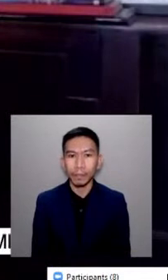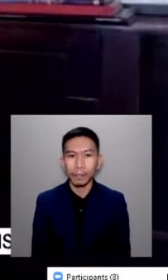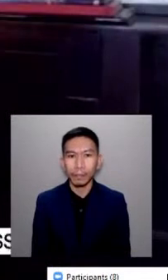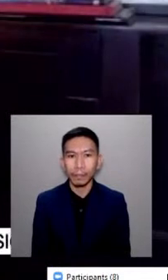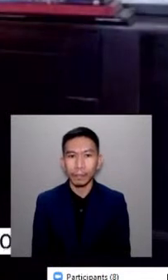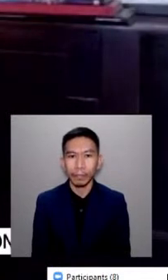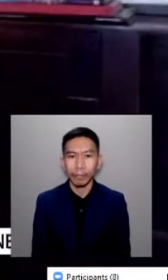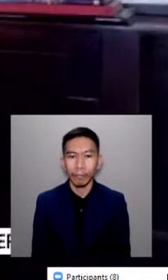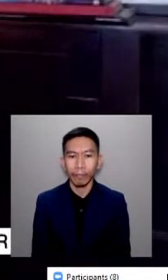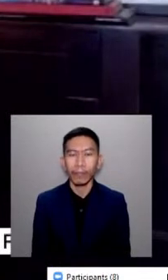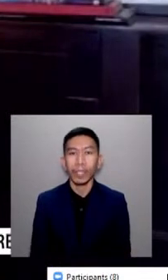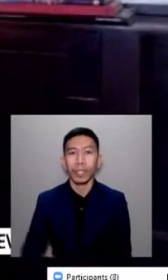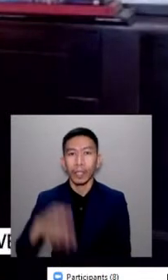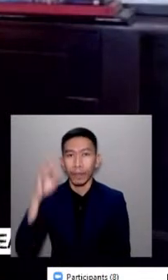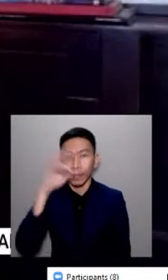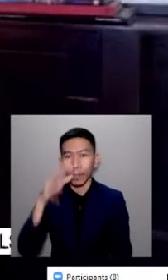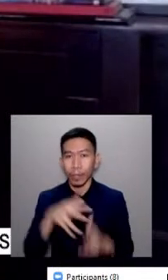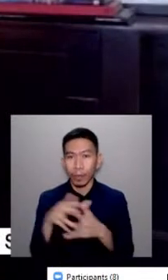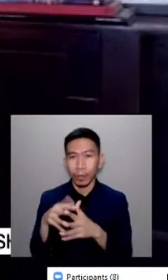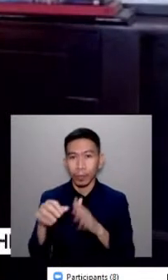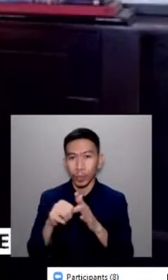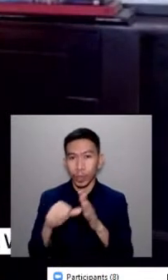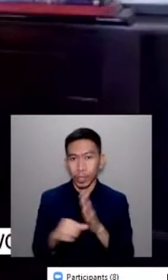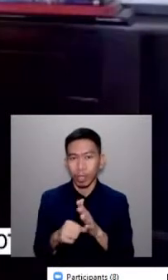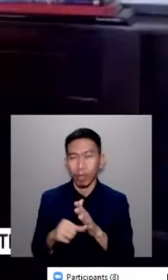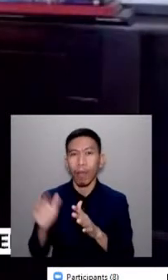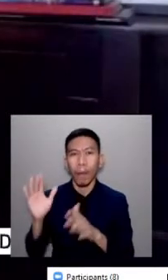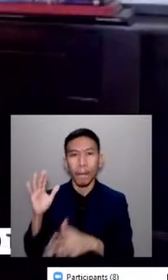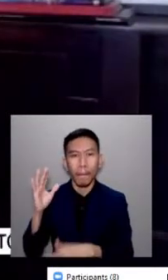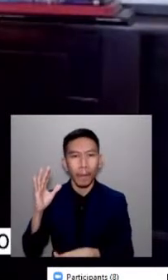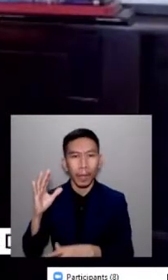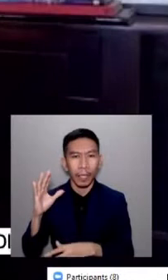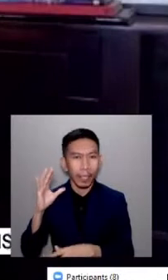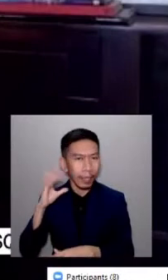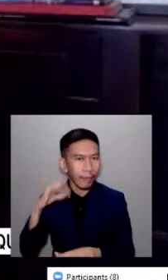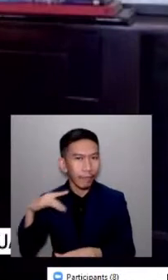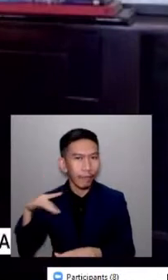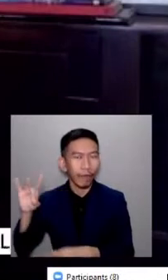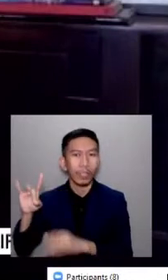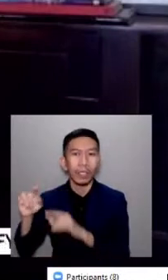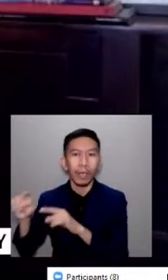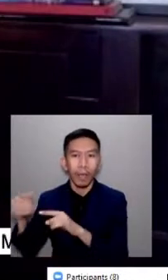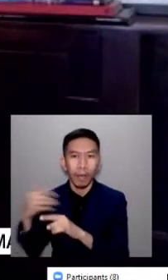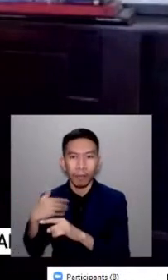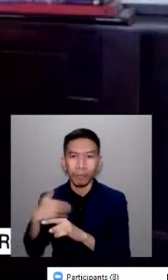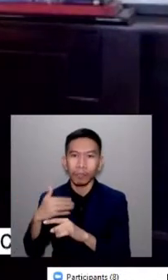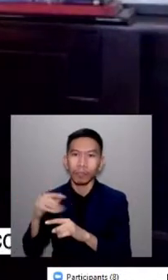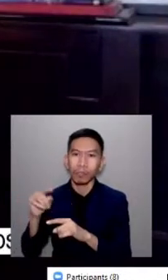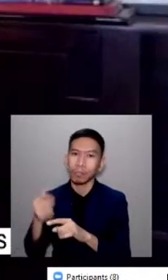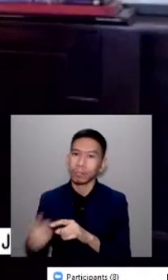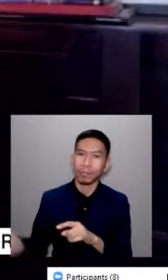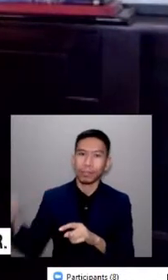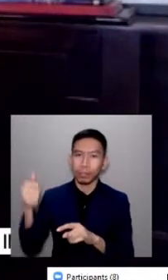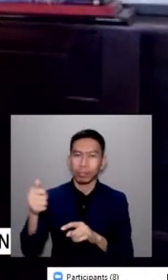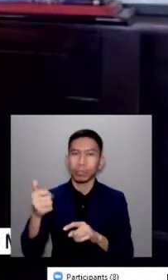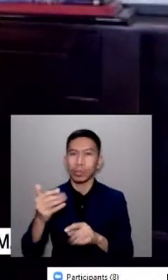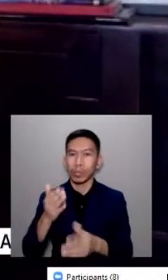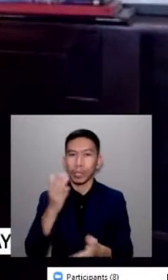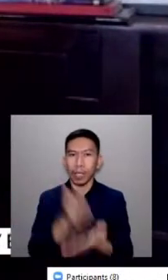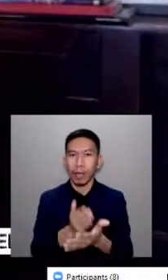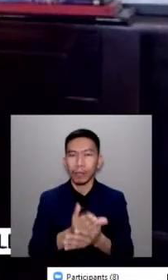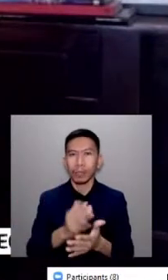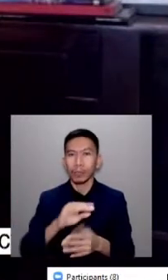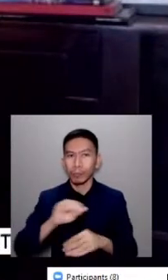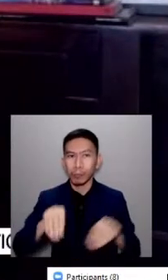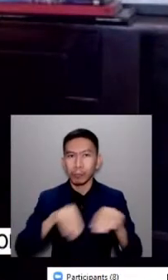A Filipino-American attorney general in California spearheads a campaign to stamp out human trafficking in the area, especially during